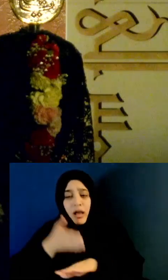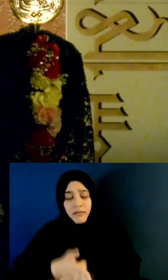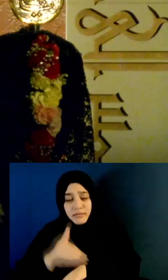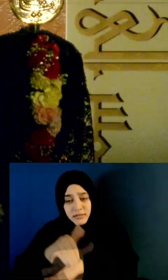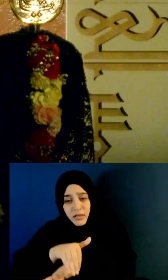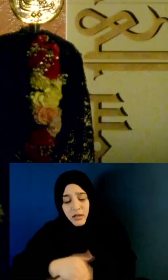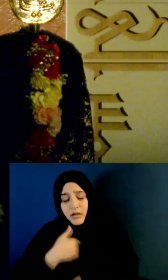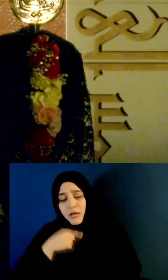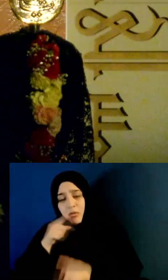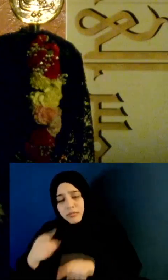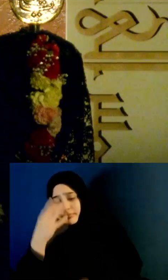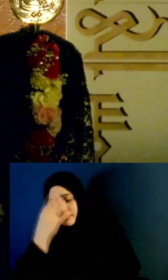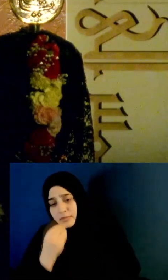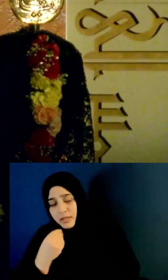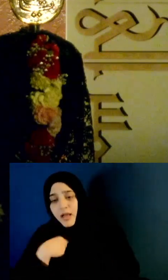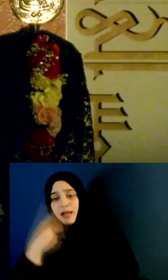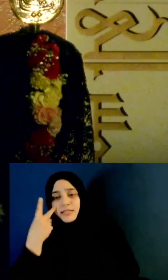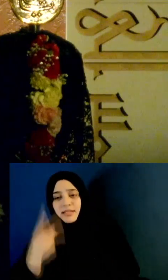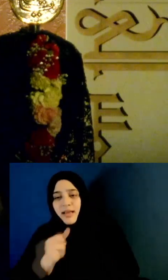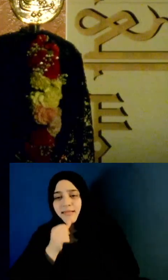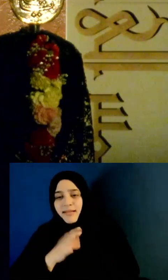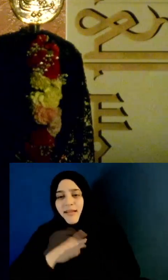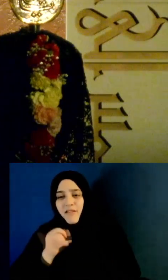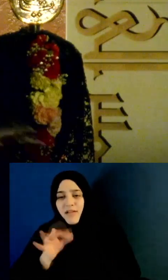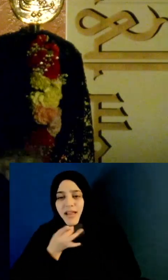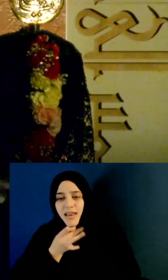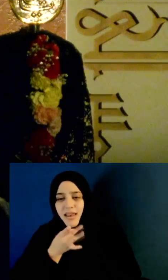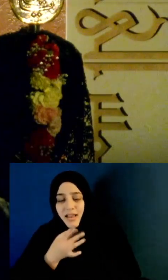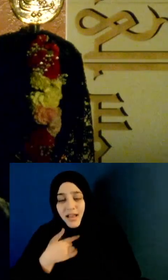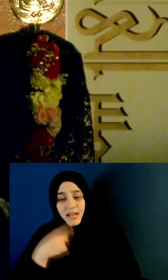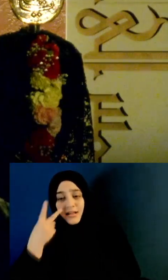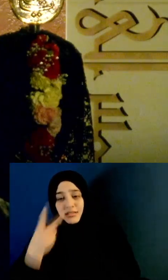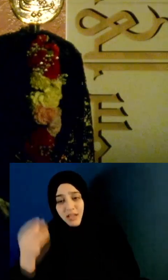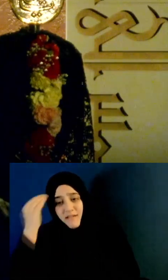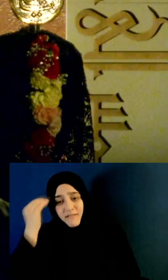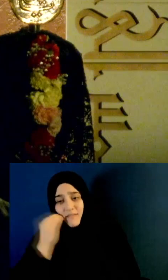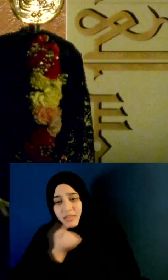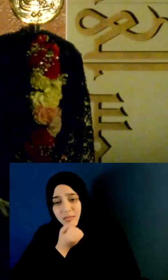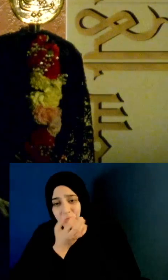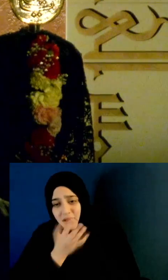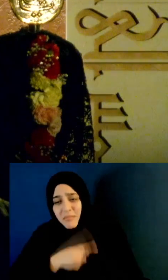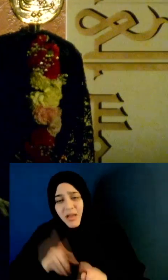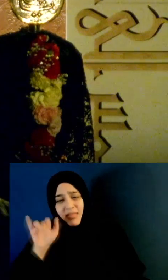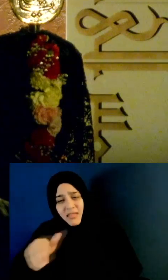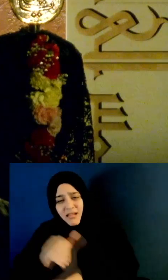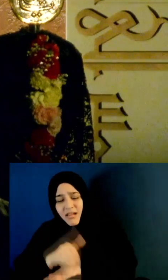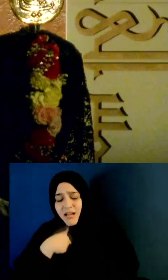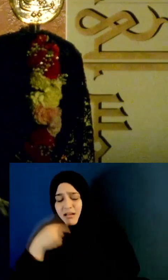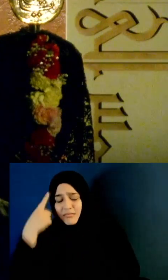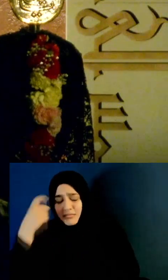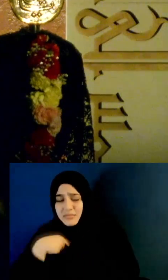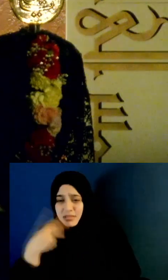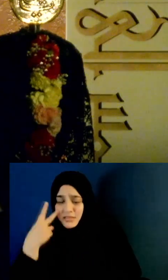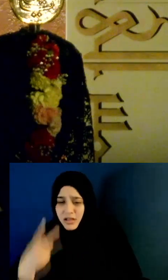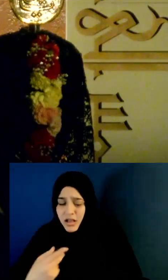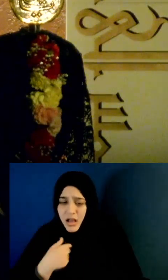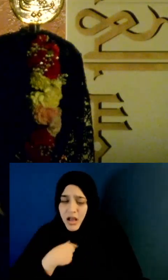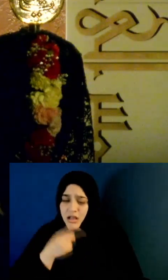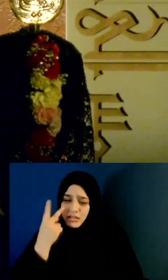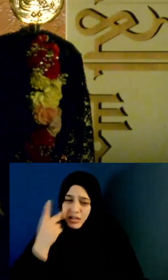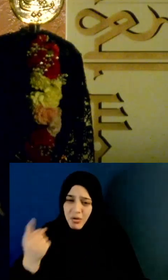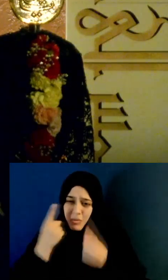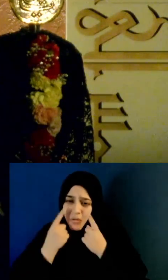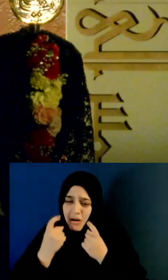But when I saw Fatima al-Zahra, she was crying, she was very sad. He said, I thought I made mistakes in the takarir of